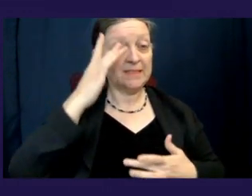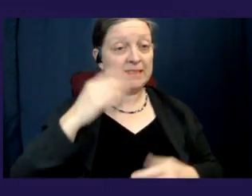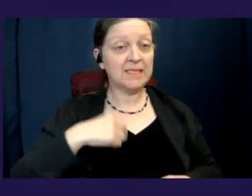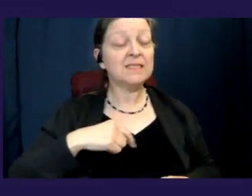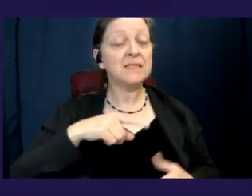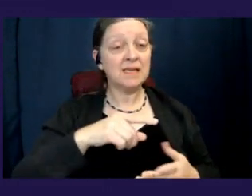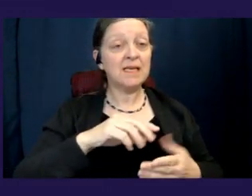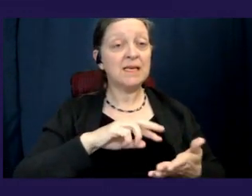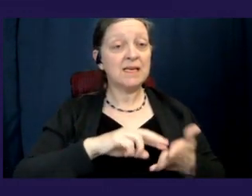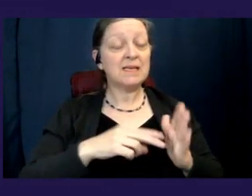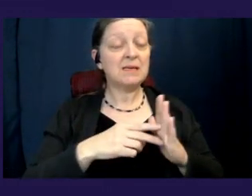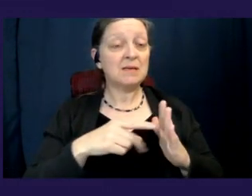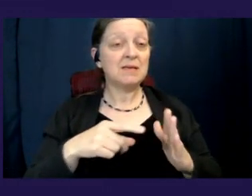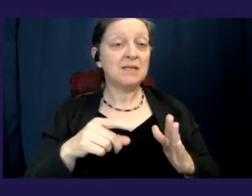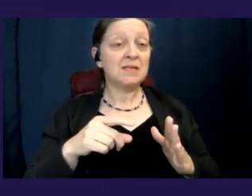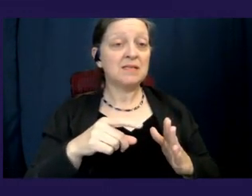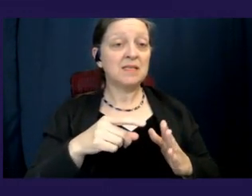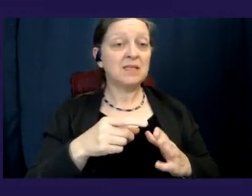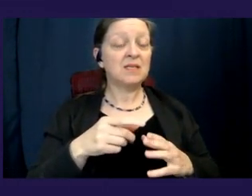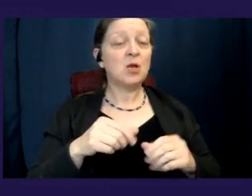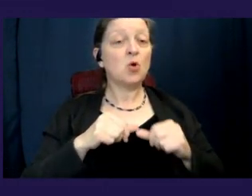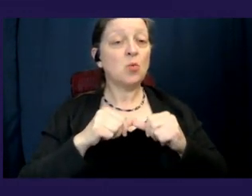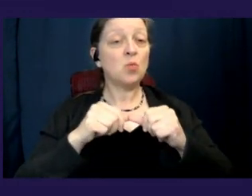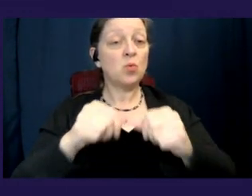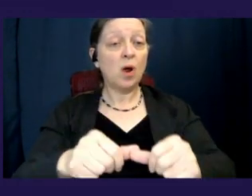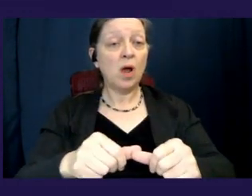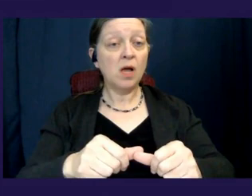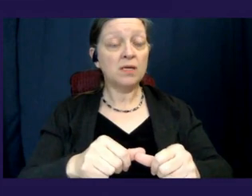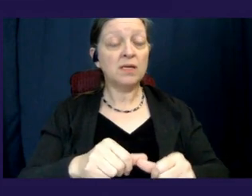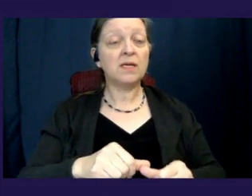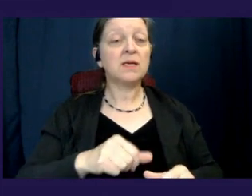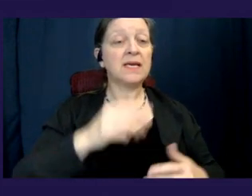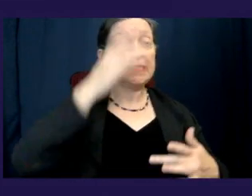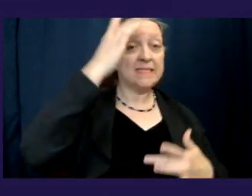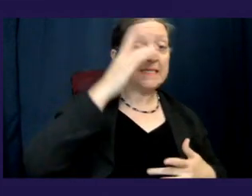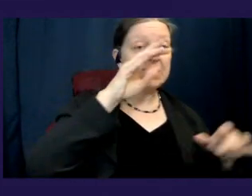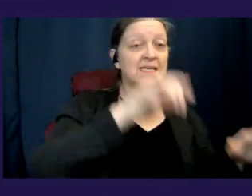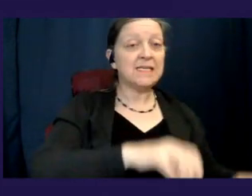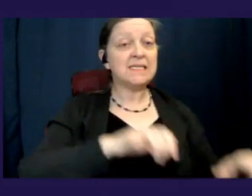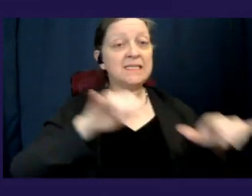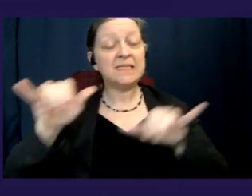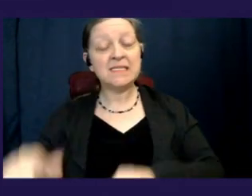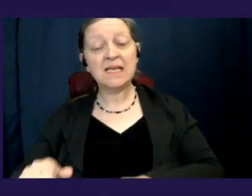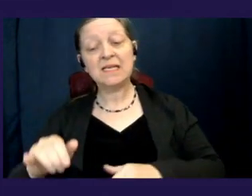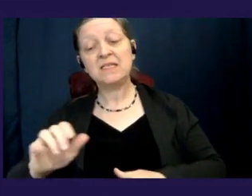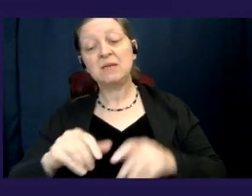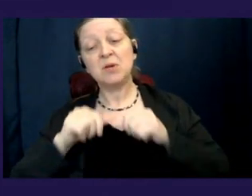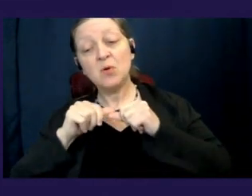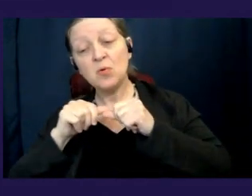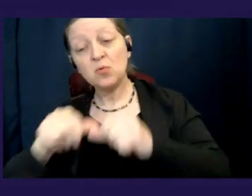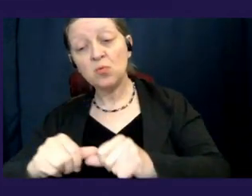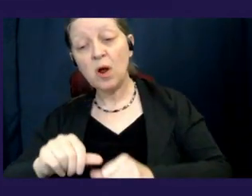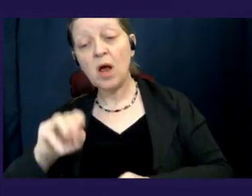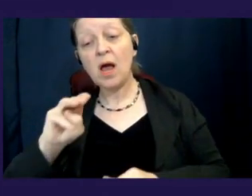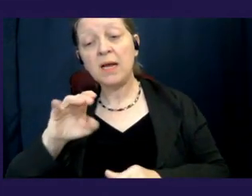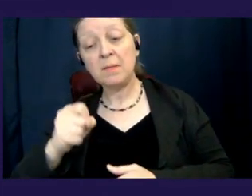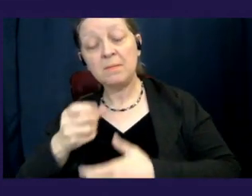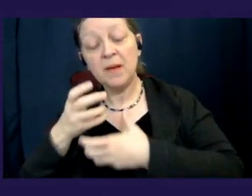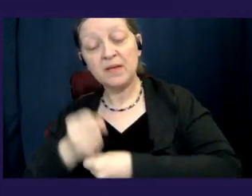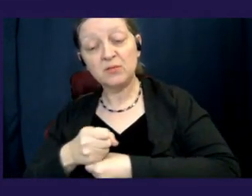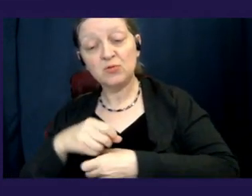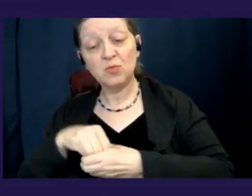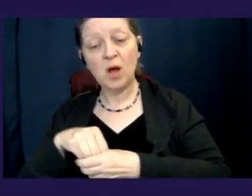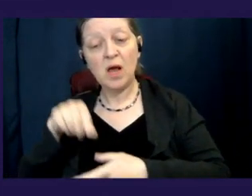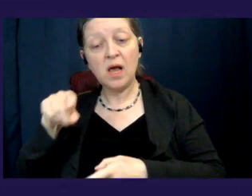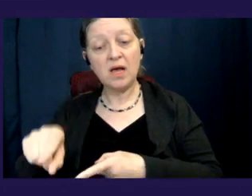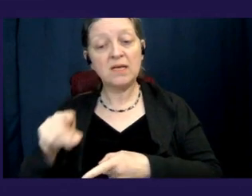to COVID, chronic mistrust in the healthcare system and chronic mistrust in public health makes people more vulnerable to this information. And so what are the